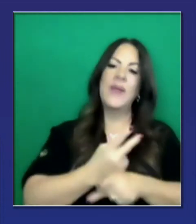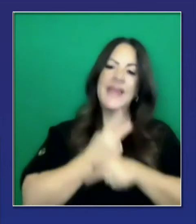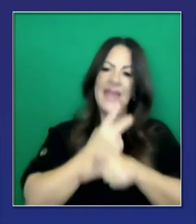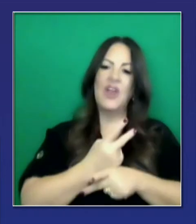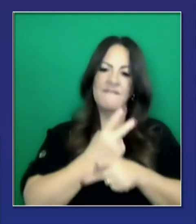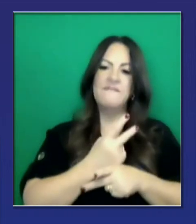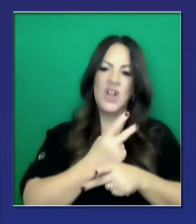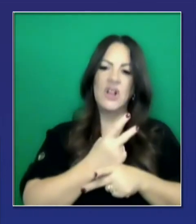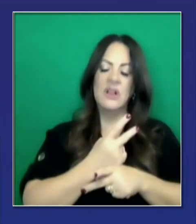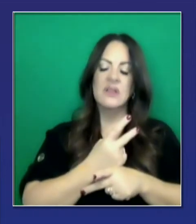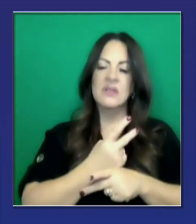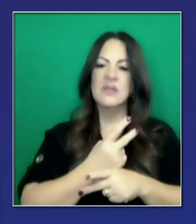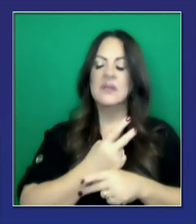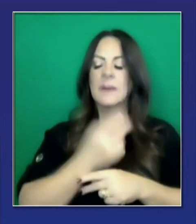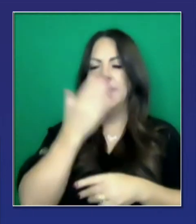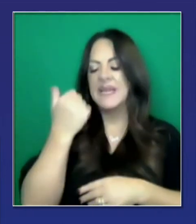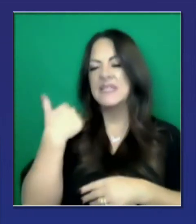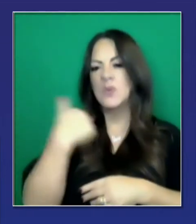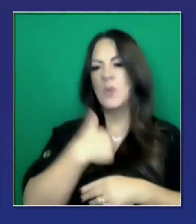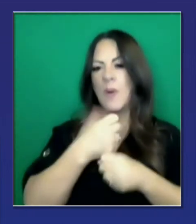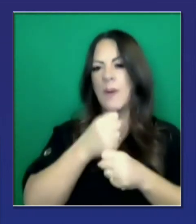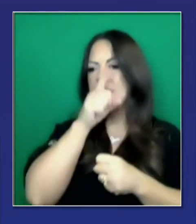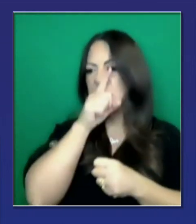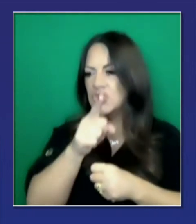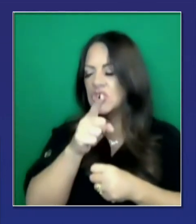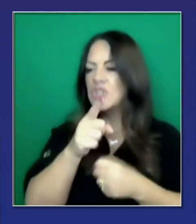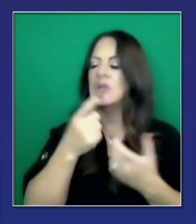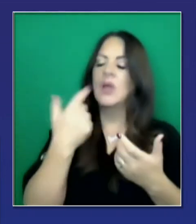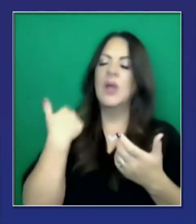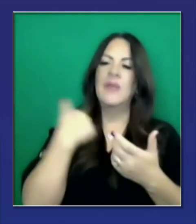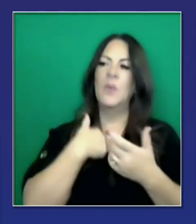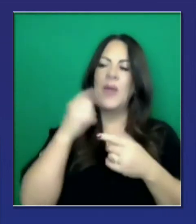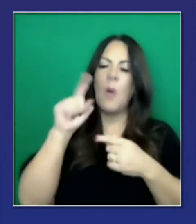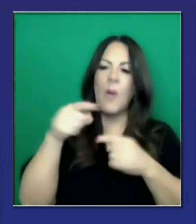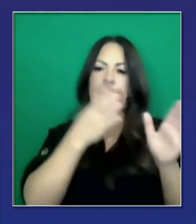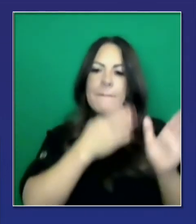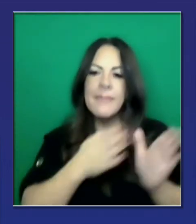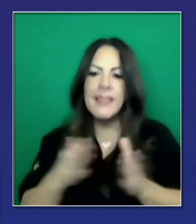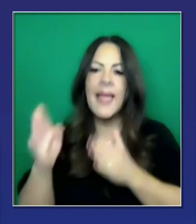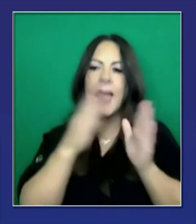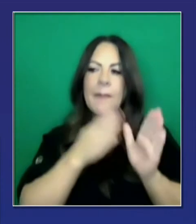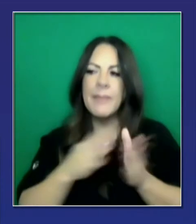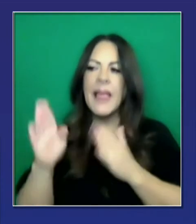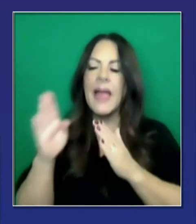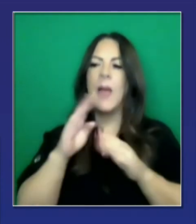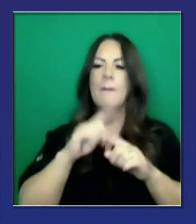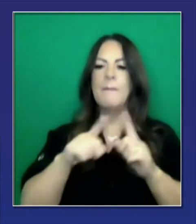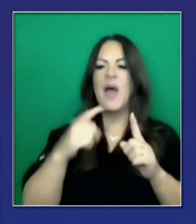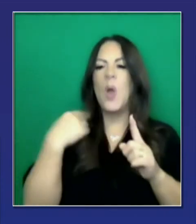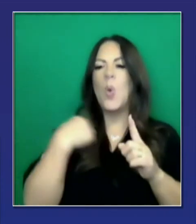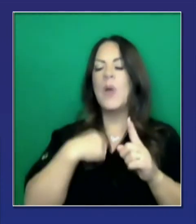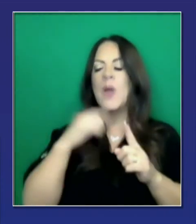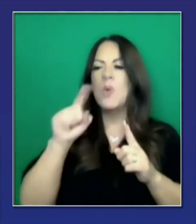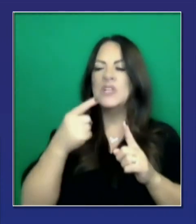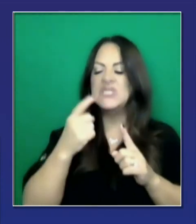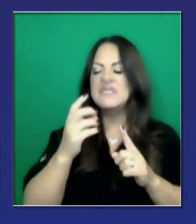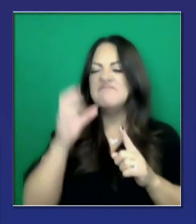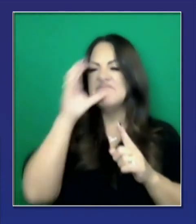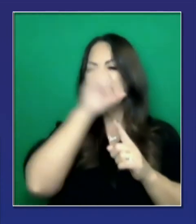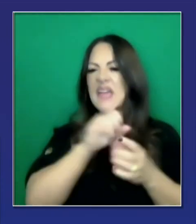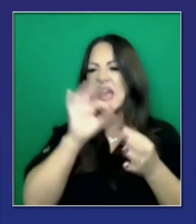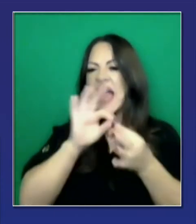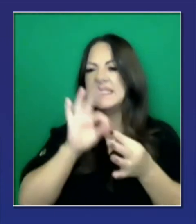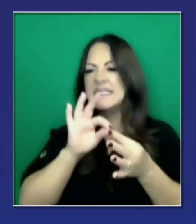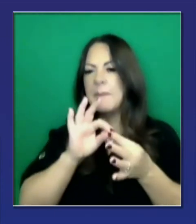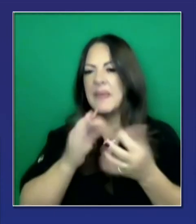planning purposes, and these are just estimates, and it's likely we're not going to see these estimates as accurate as we would otherwise believe them